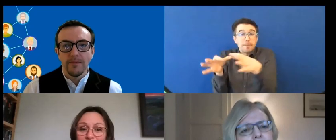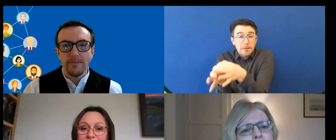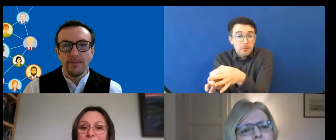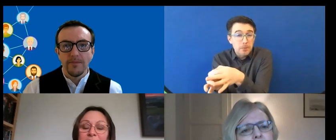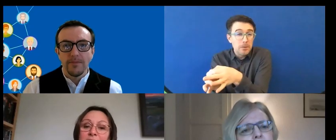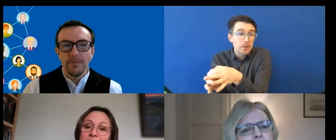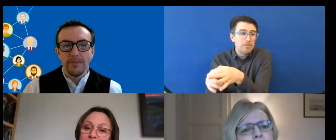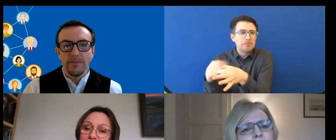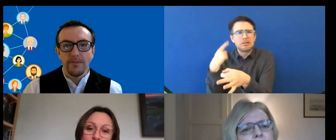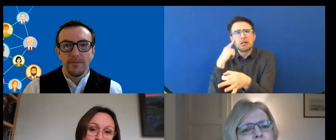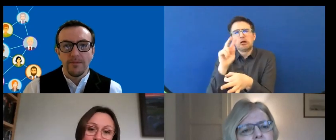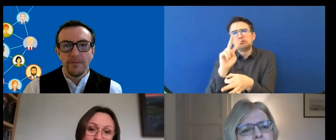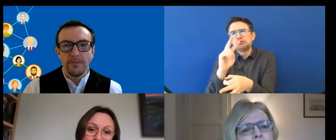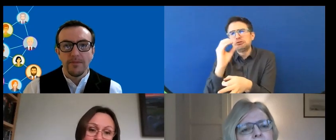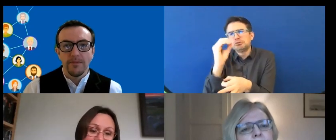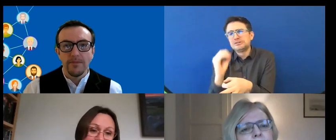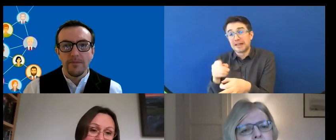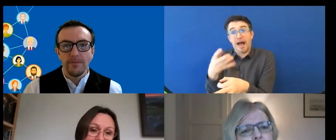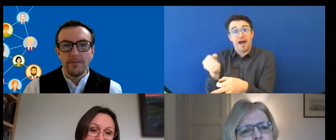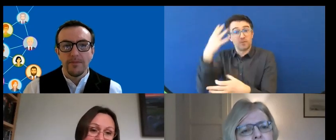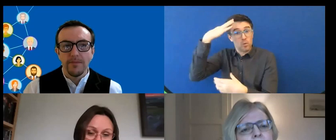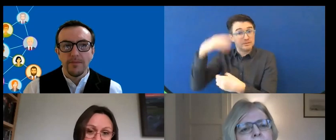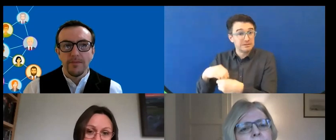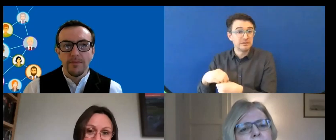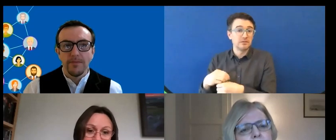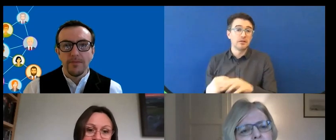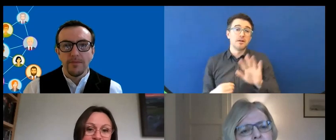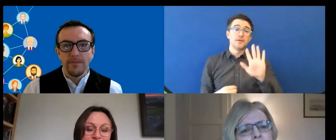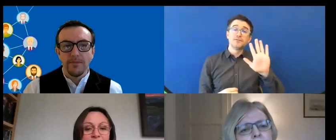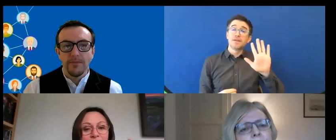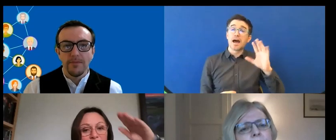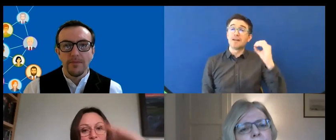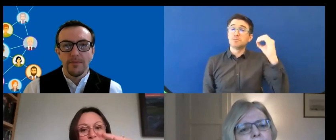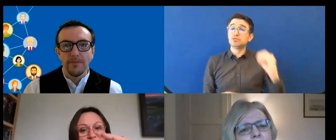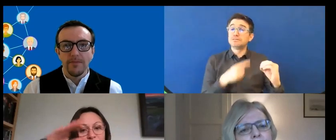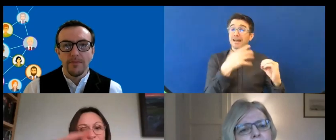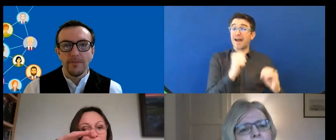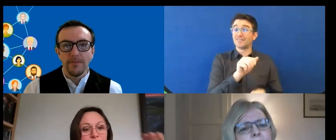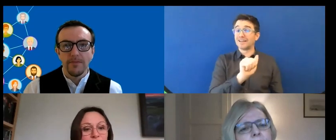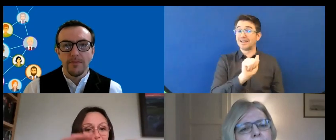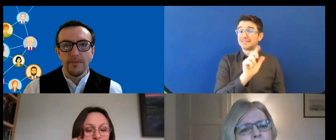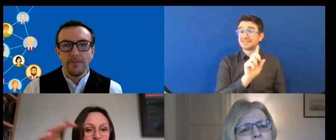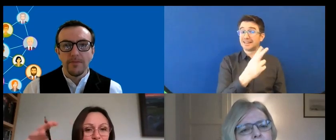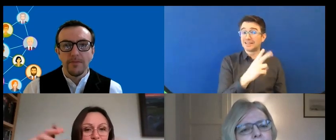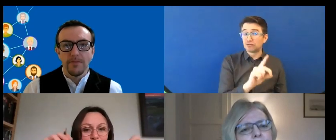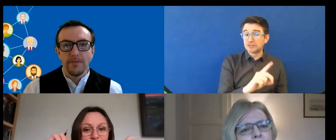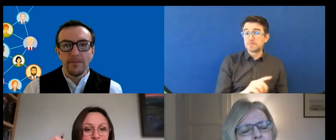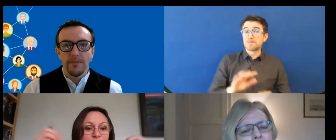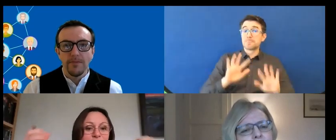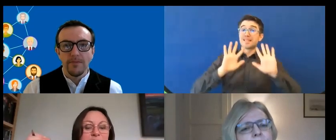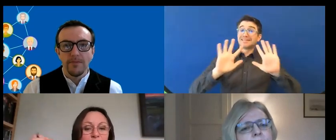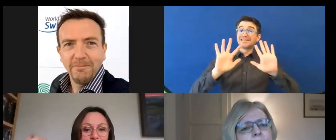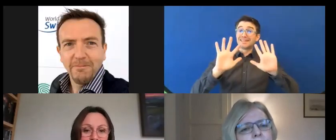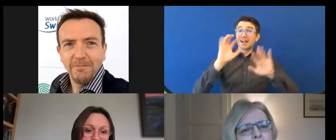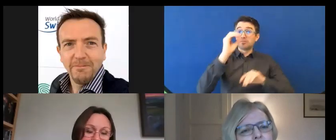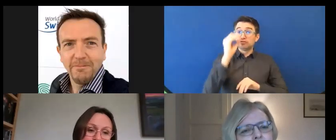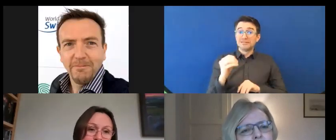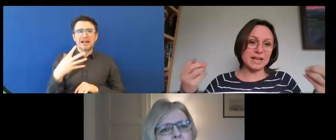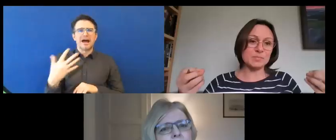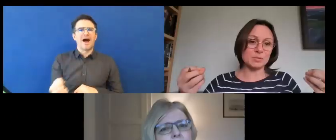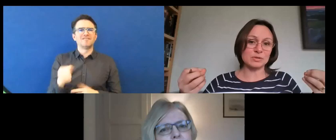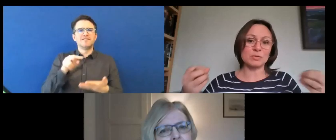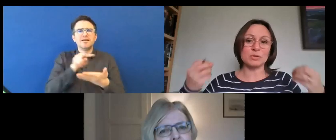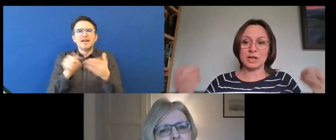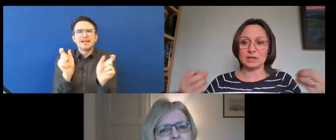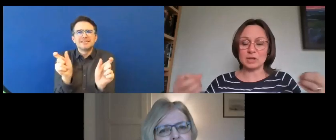dyspraxic, again one to two percent who have Tourette's, and there are quite a lot of overlaps. You know, those things that we currently